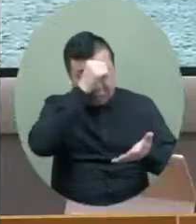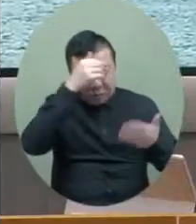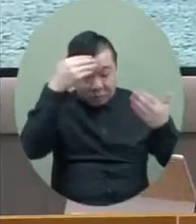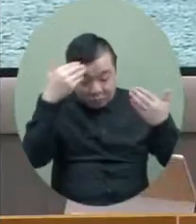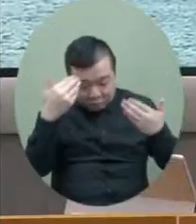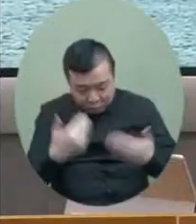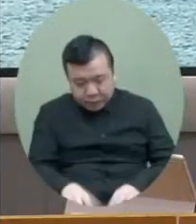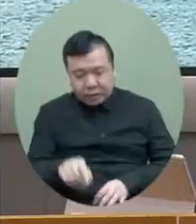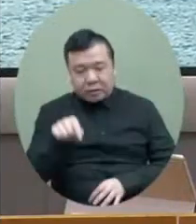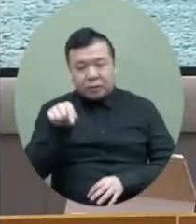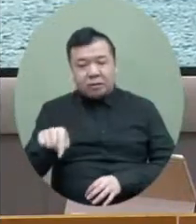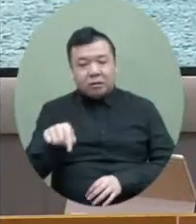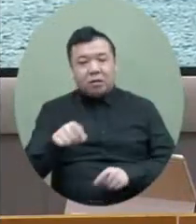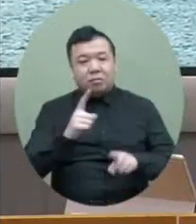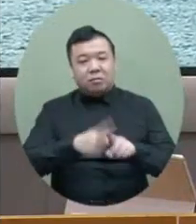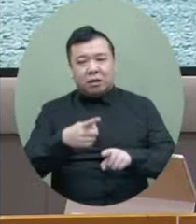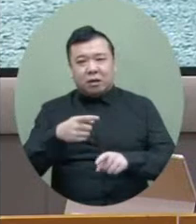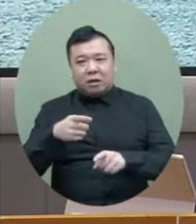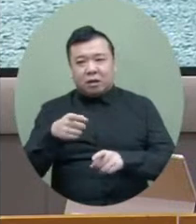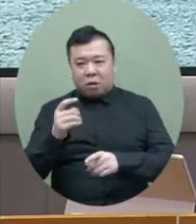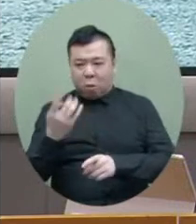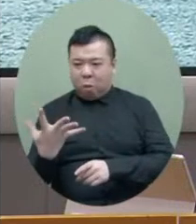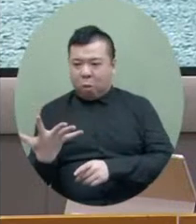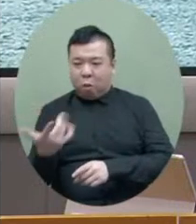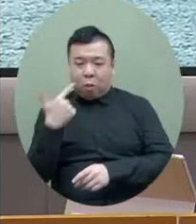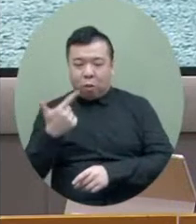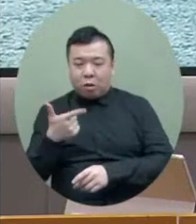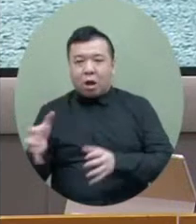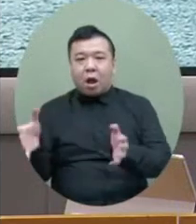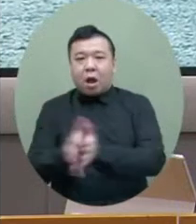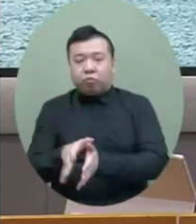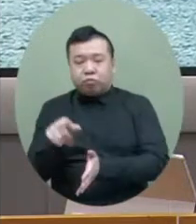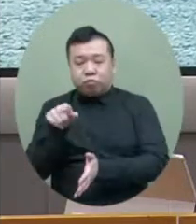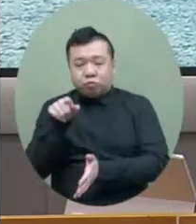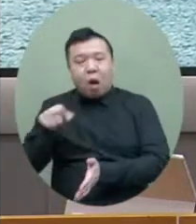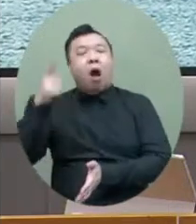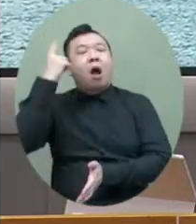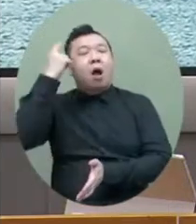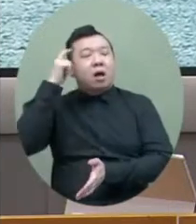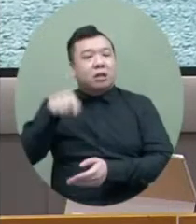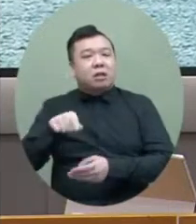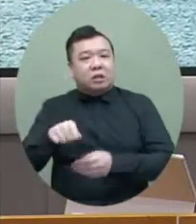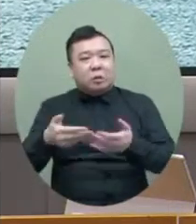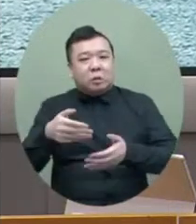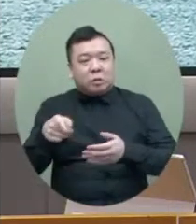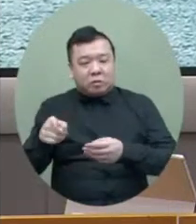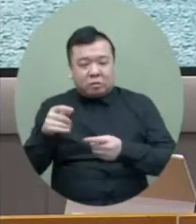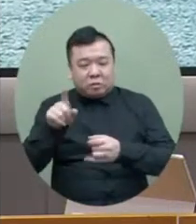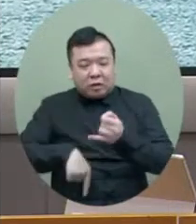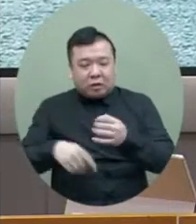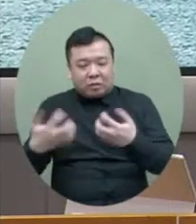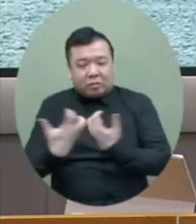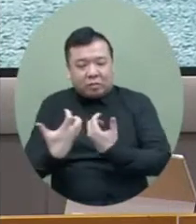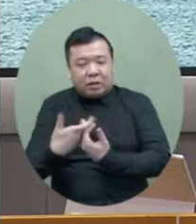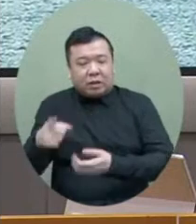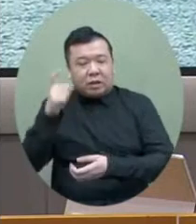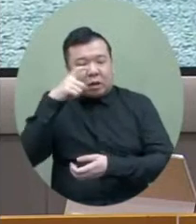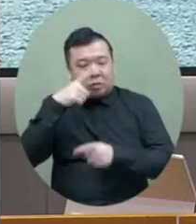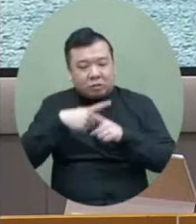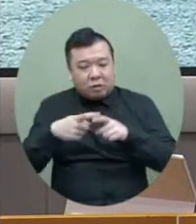Yang Sun Estate, we see that they're mostly clustered on the 18th